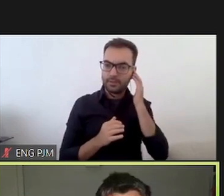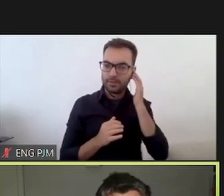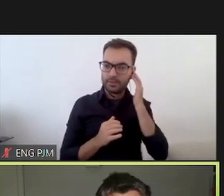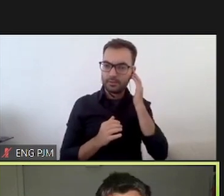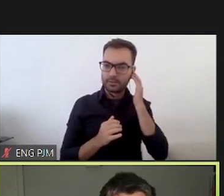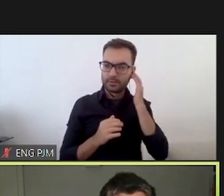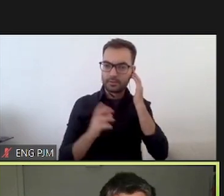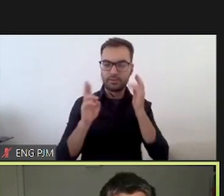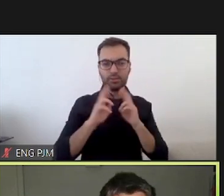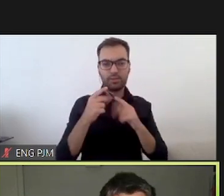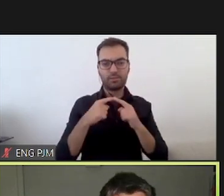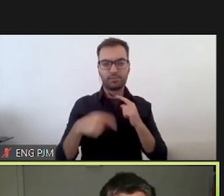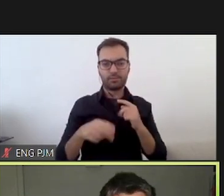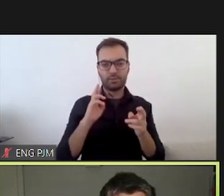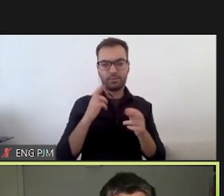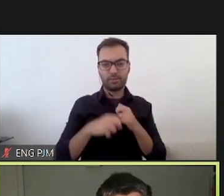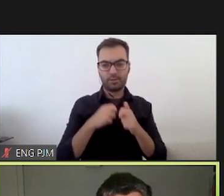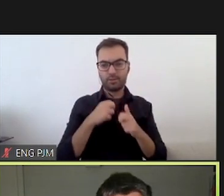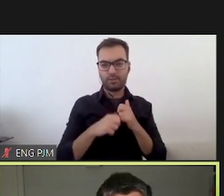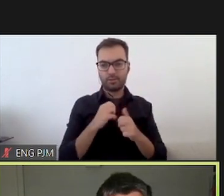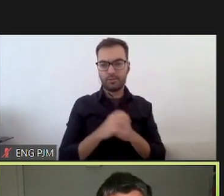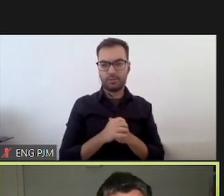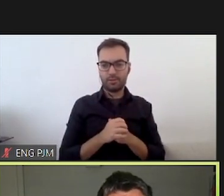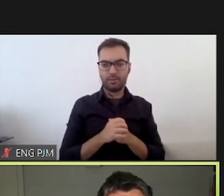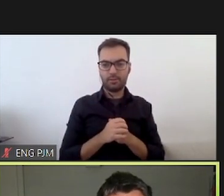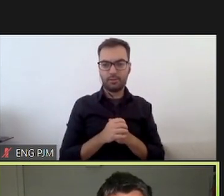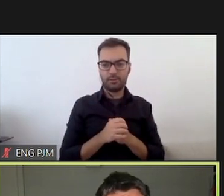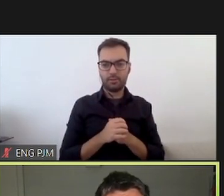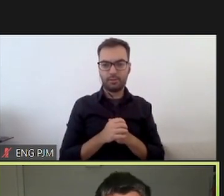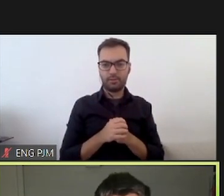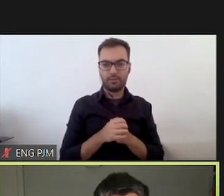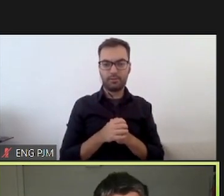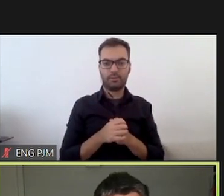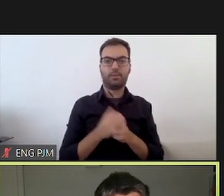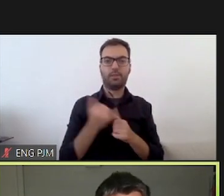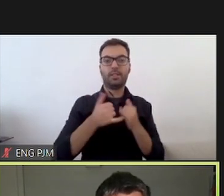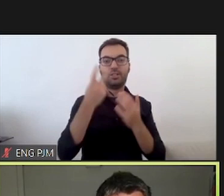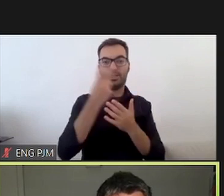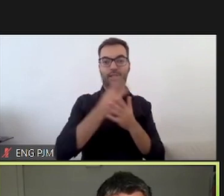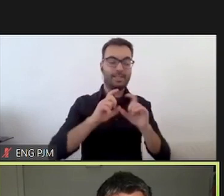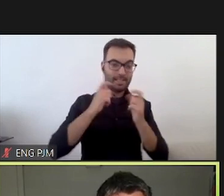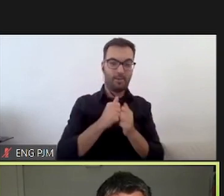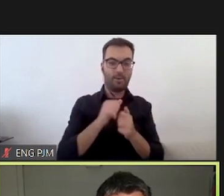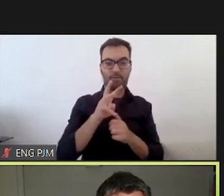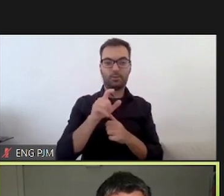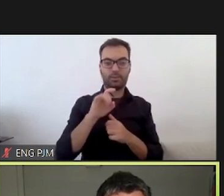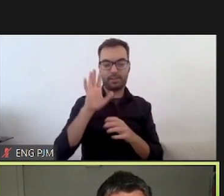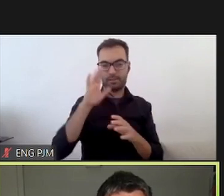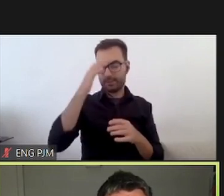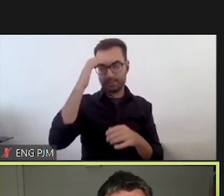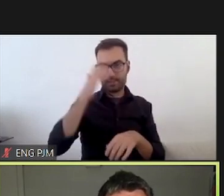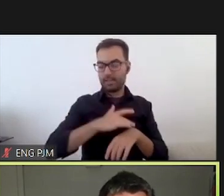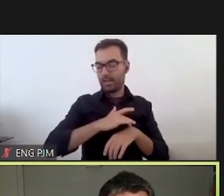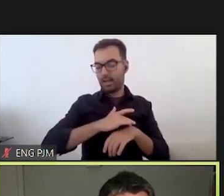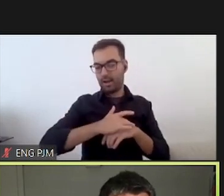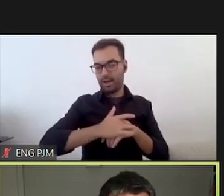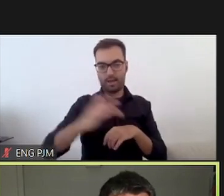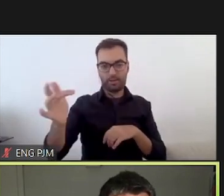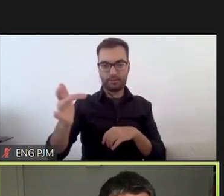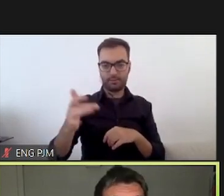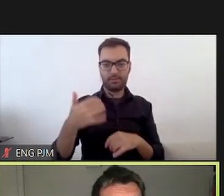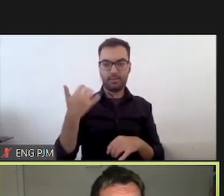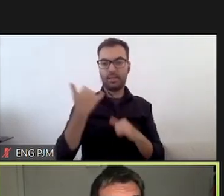the old WCEG, it will take the ages because if you want to print